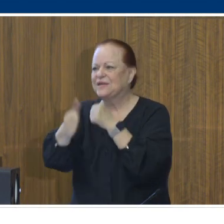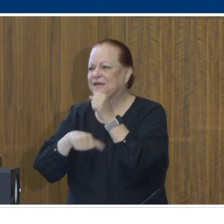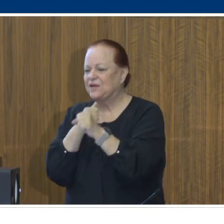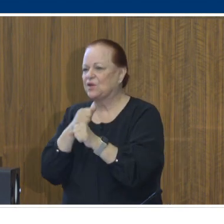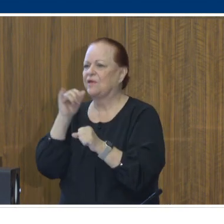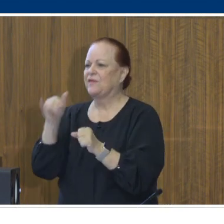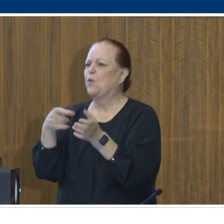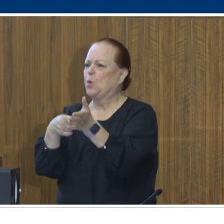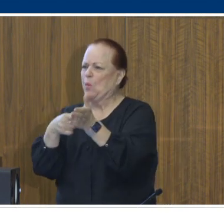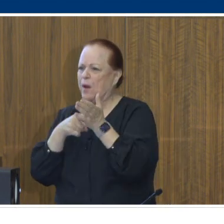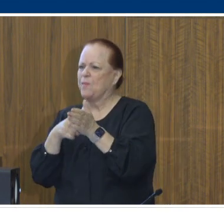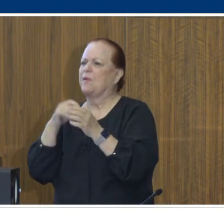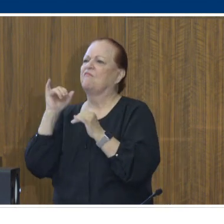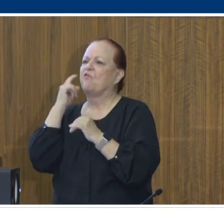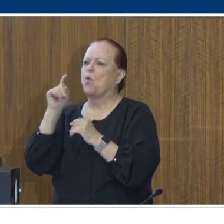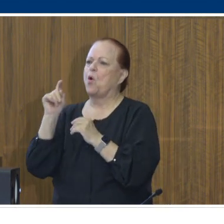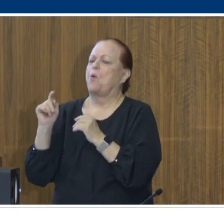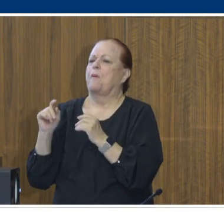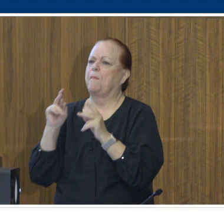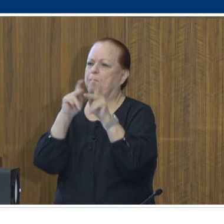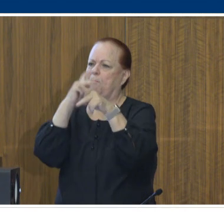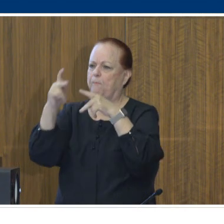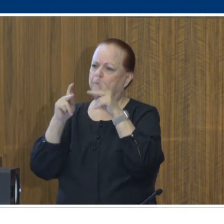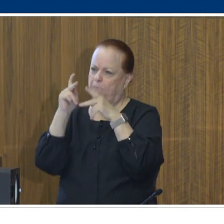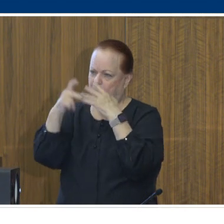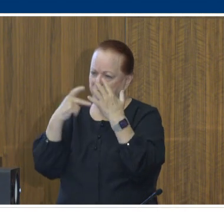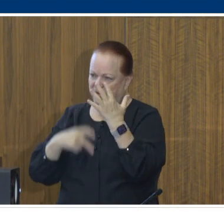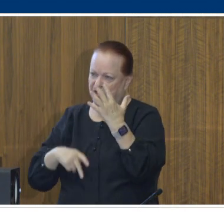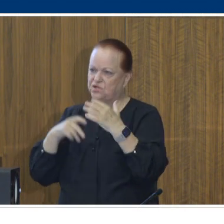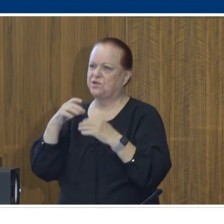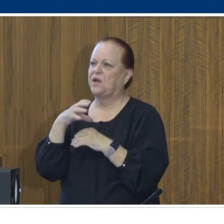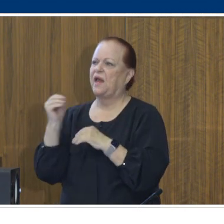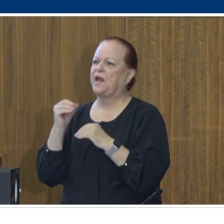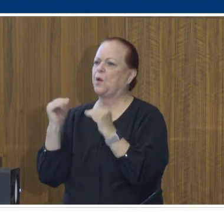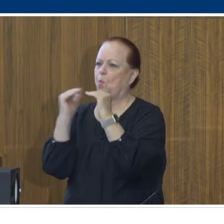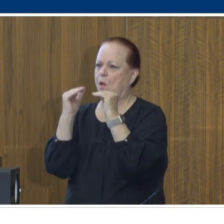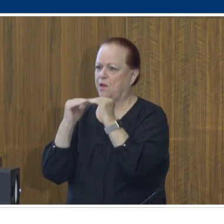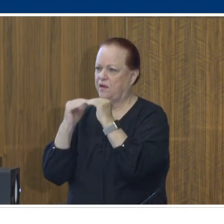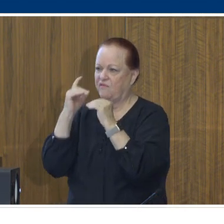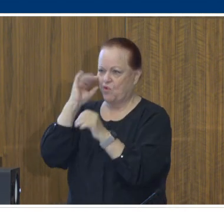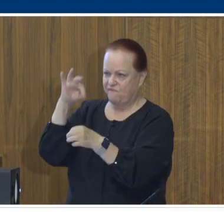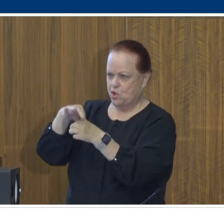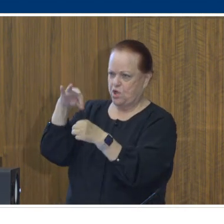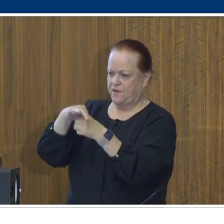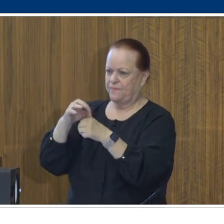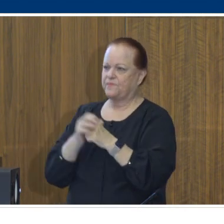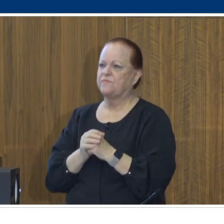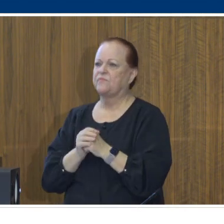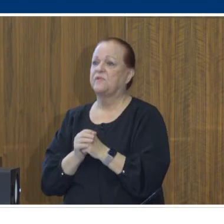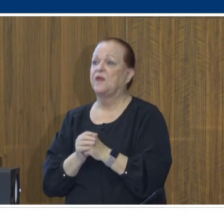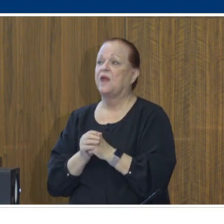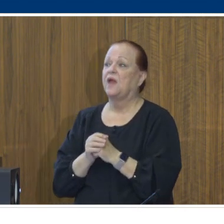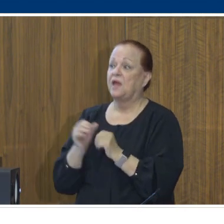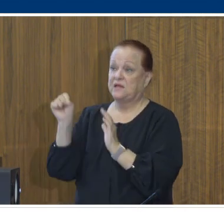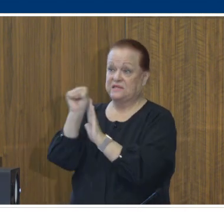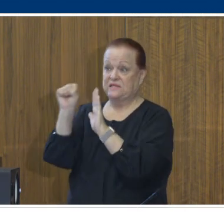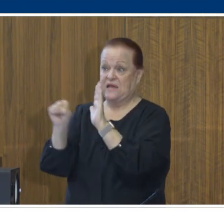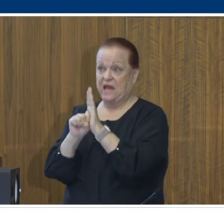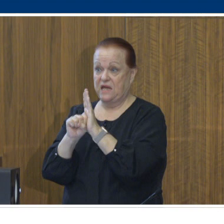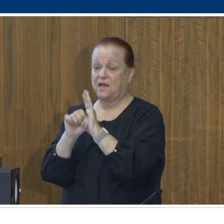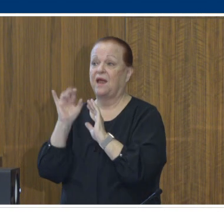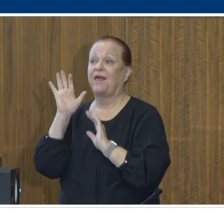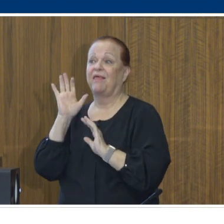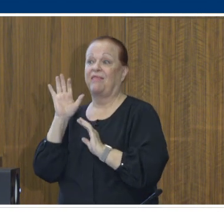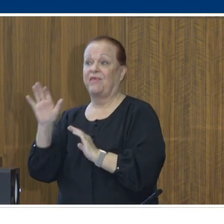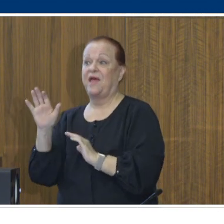for population equality and voting rights protections. At the state level, the California Citizens Redistricting Commission